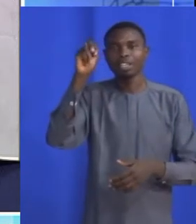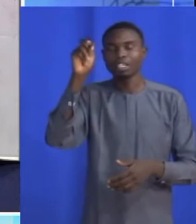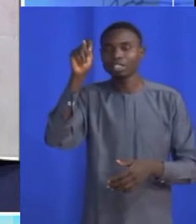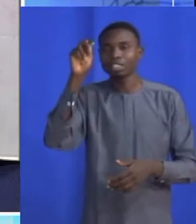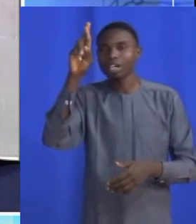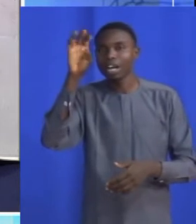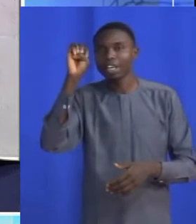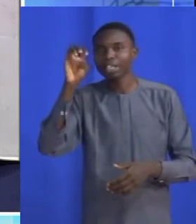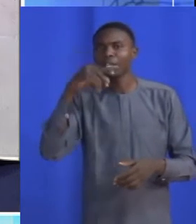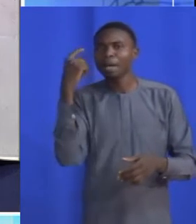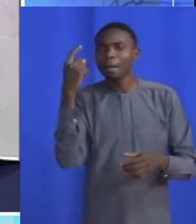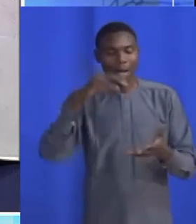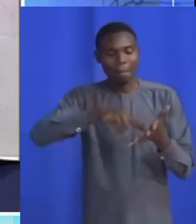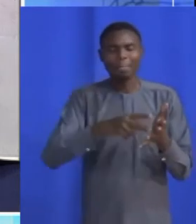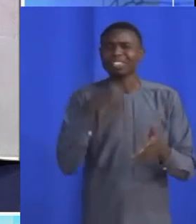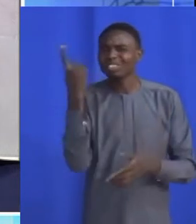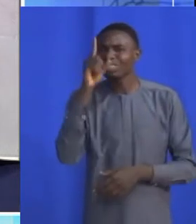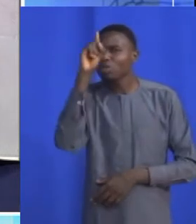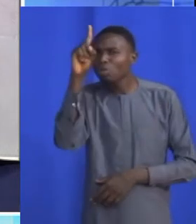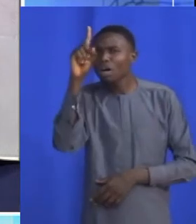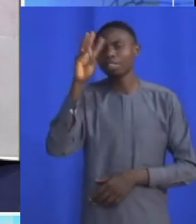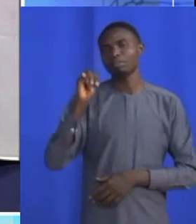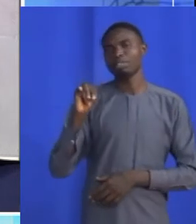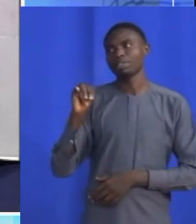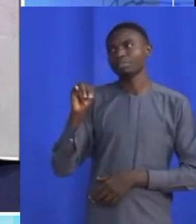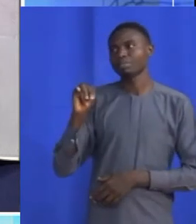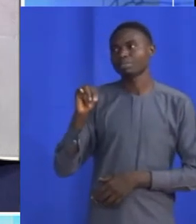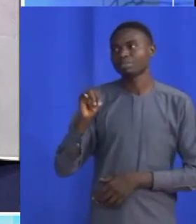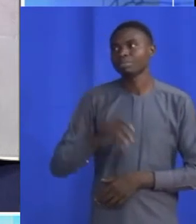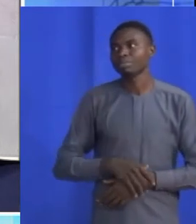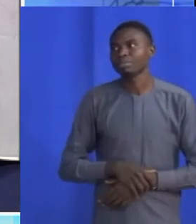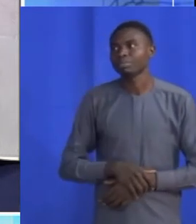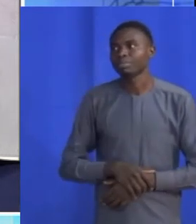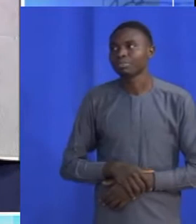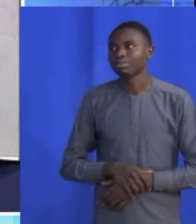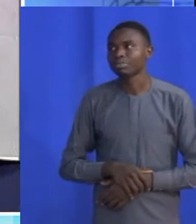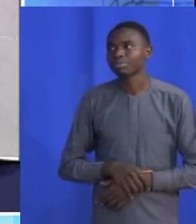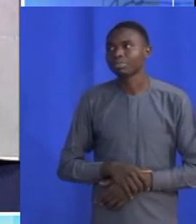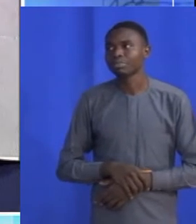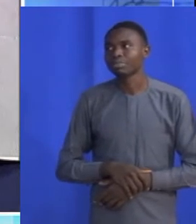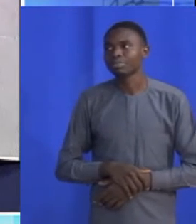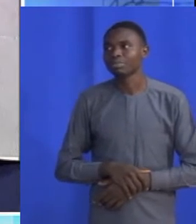person is guilty or not. So individual citizen must not suffer unjustly.